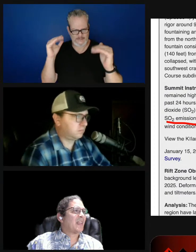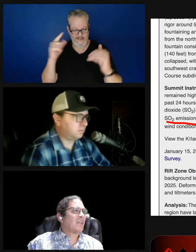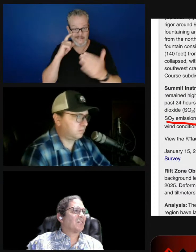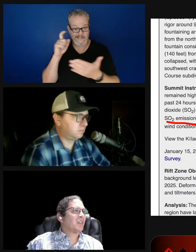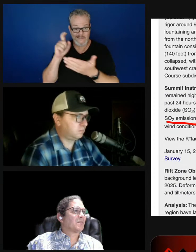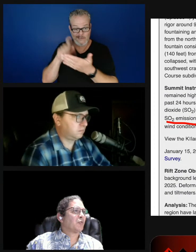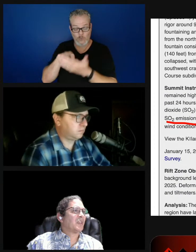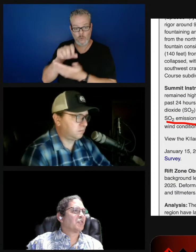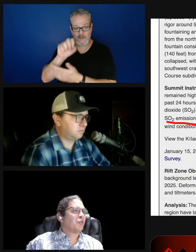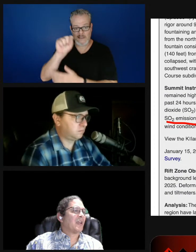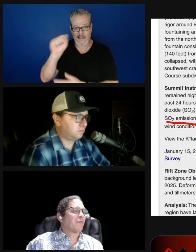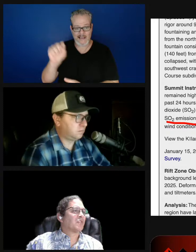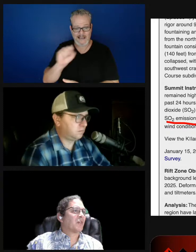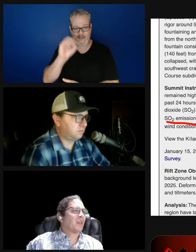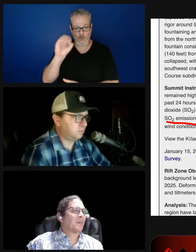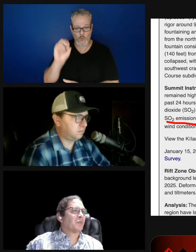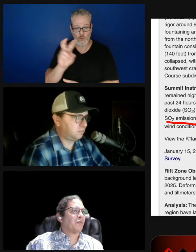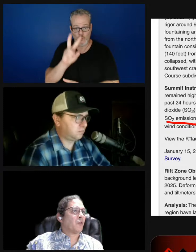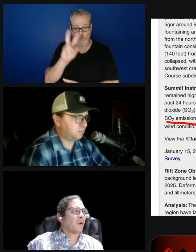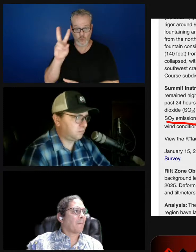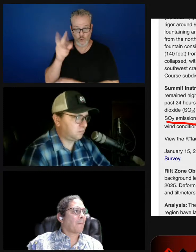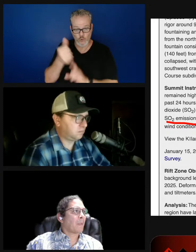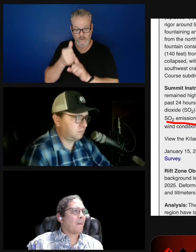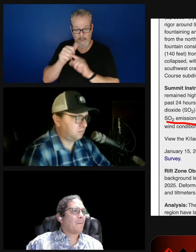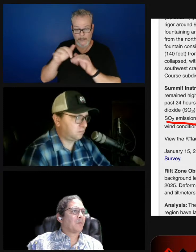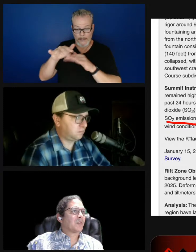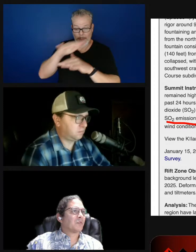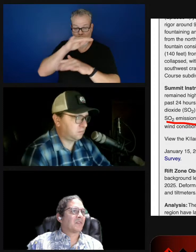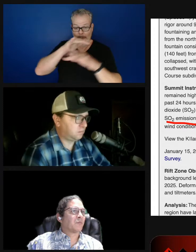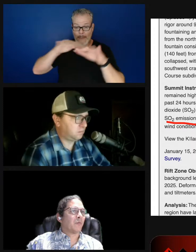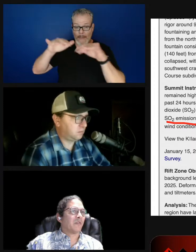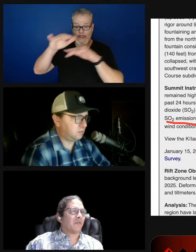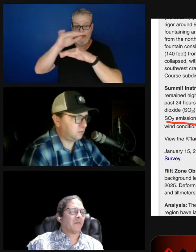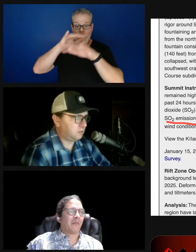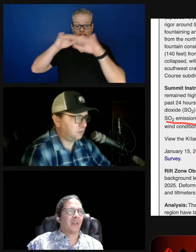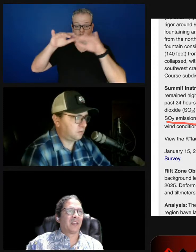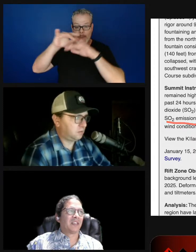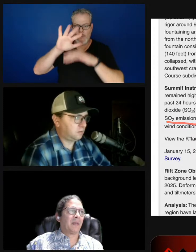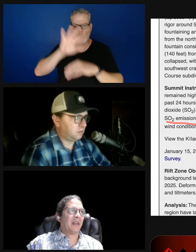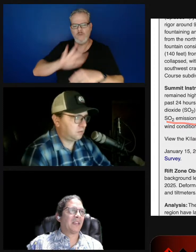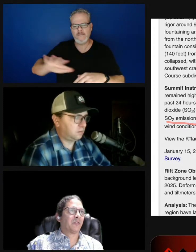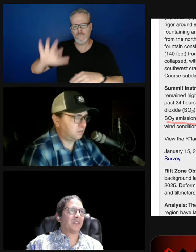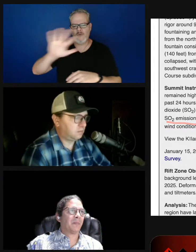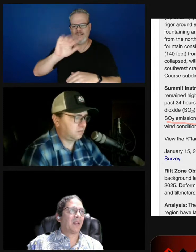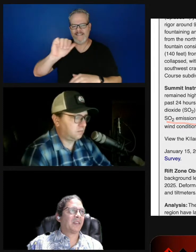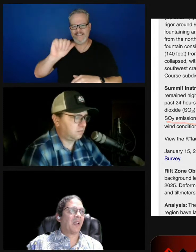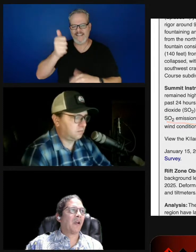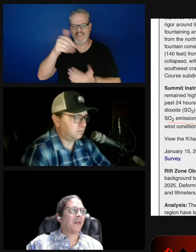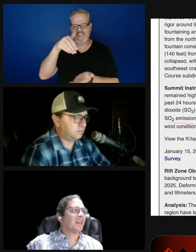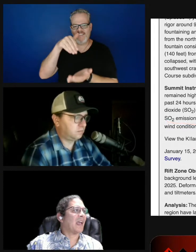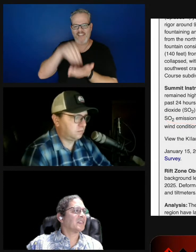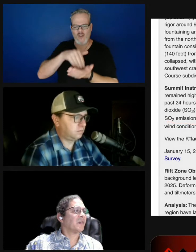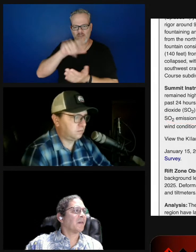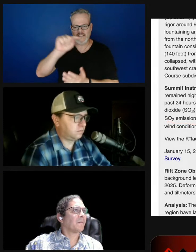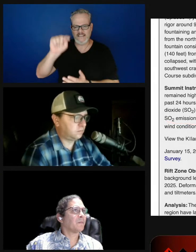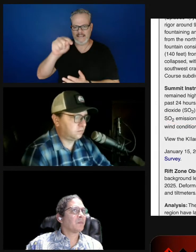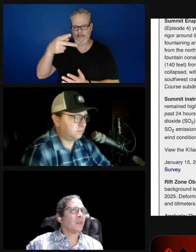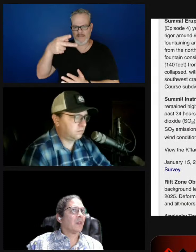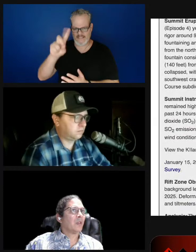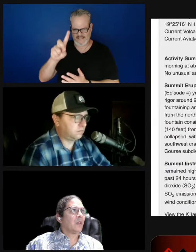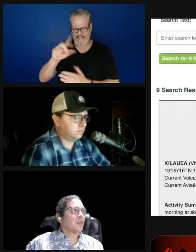approximately 10,000 tons per day yesterday after the start of episode 4. So that's what we're reflecting as the main hazard, is the Pele's hair and the gas